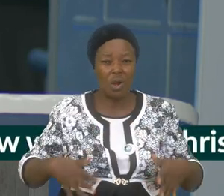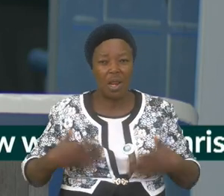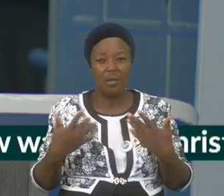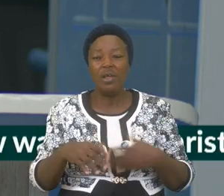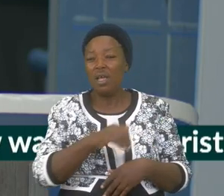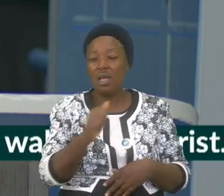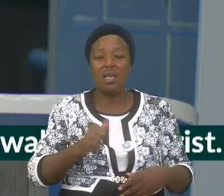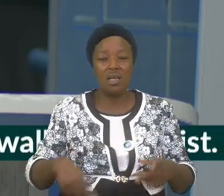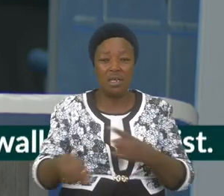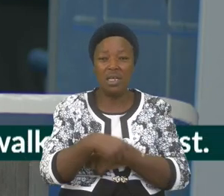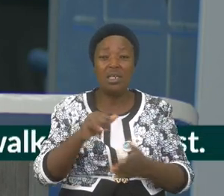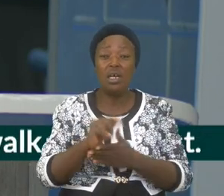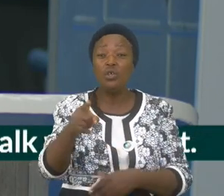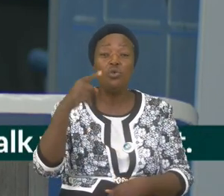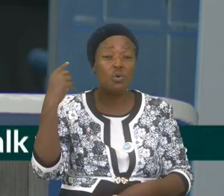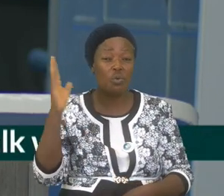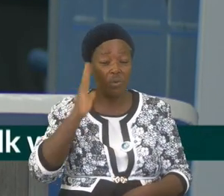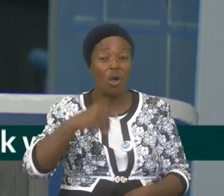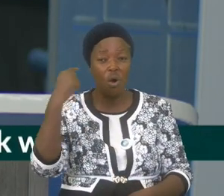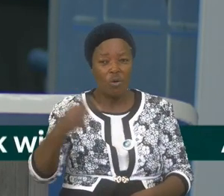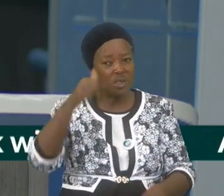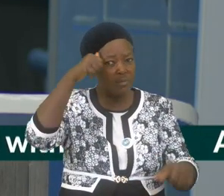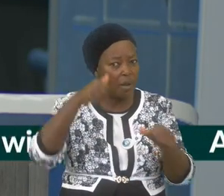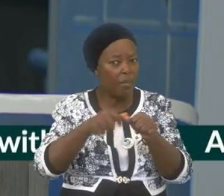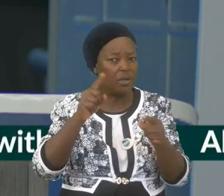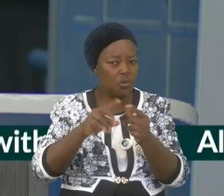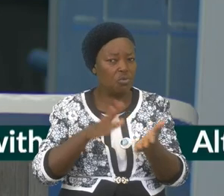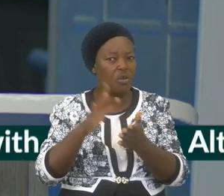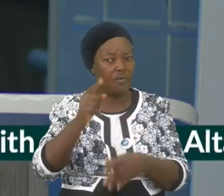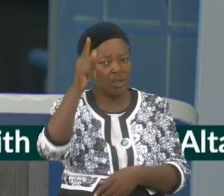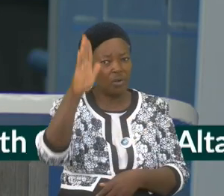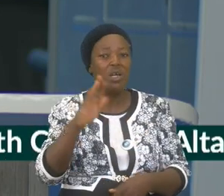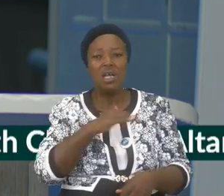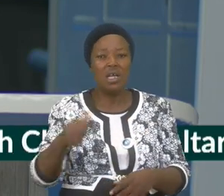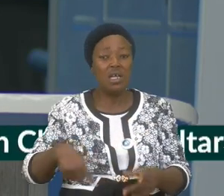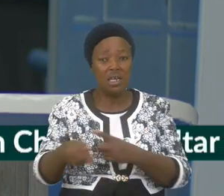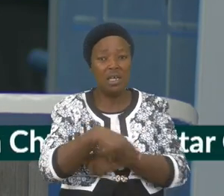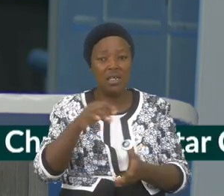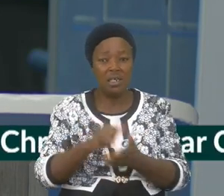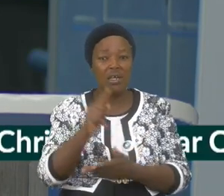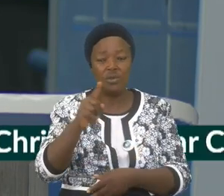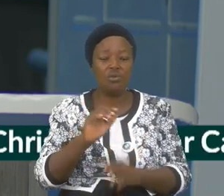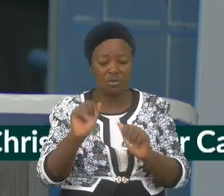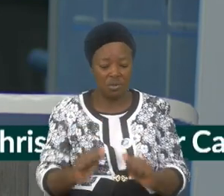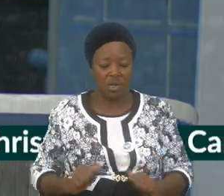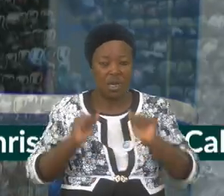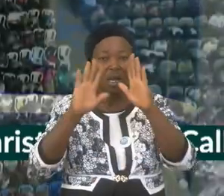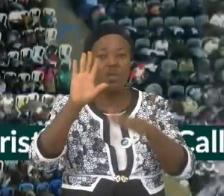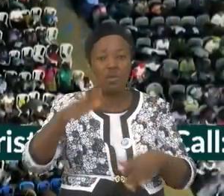a day that you give your life to Christ. It's a blessed day.